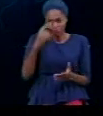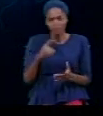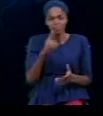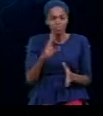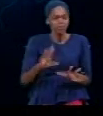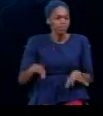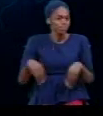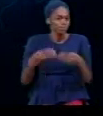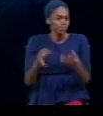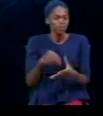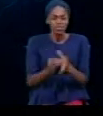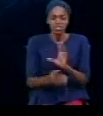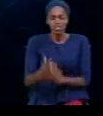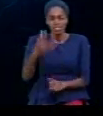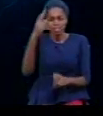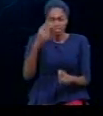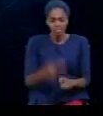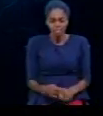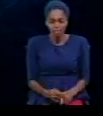Amen.